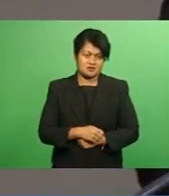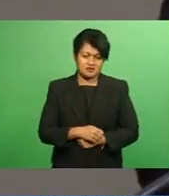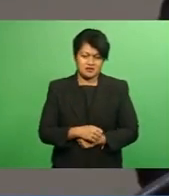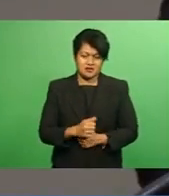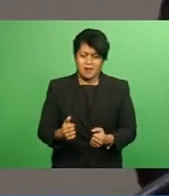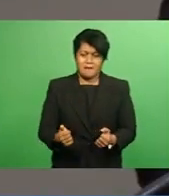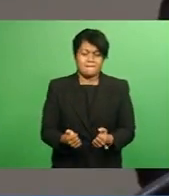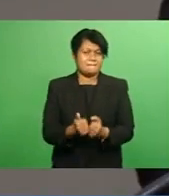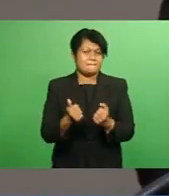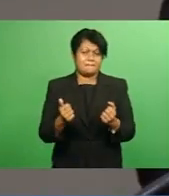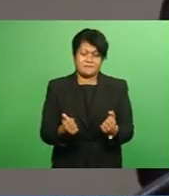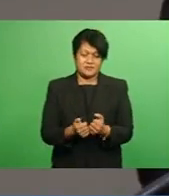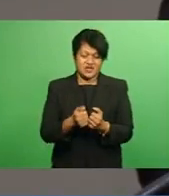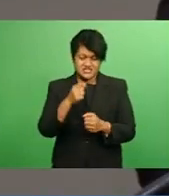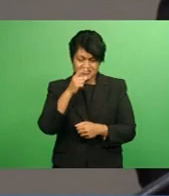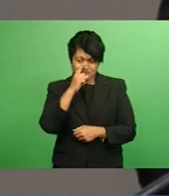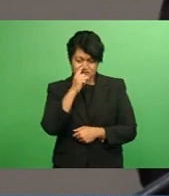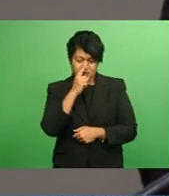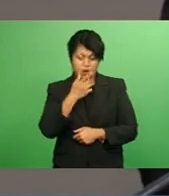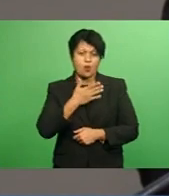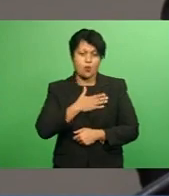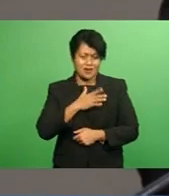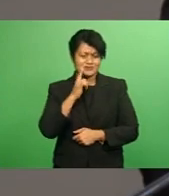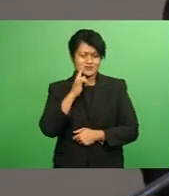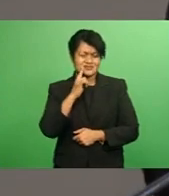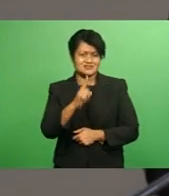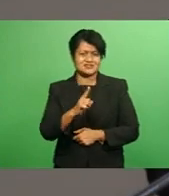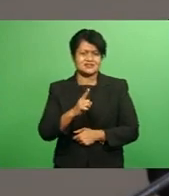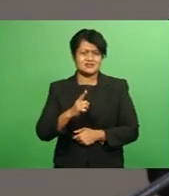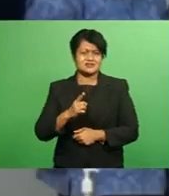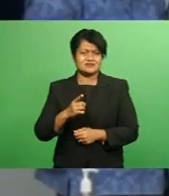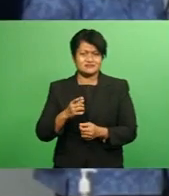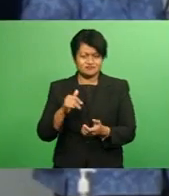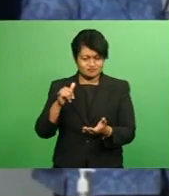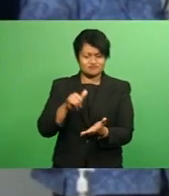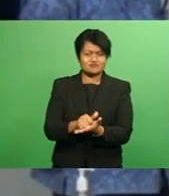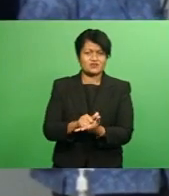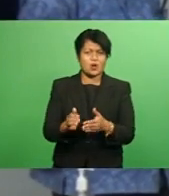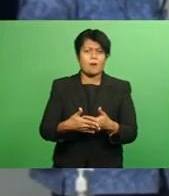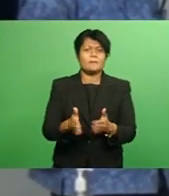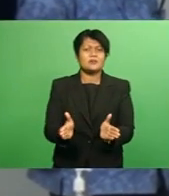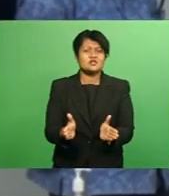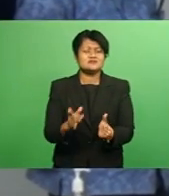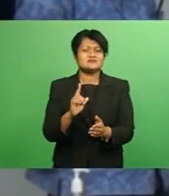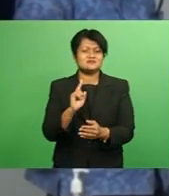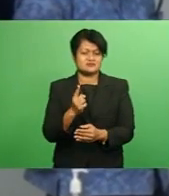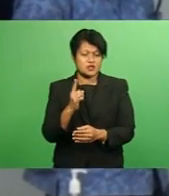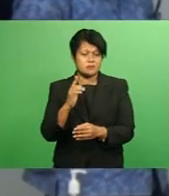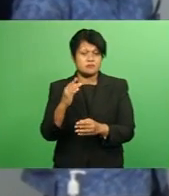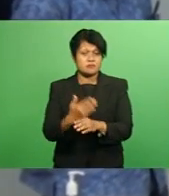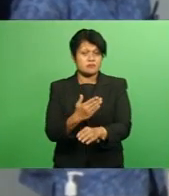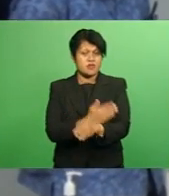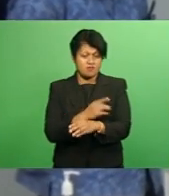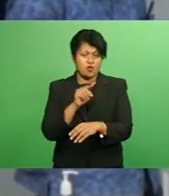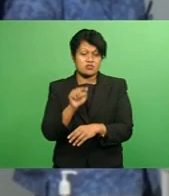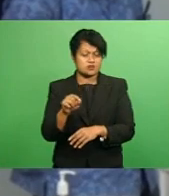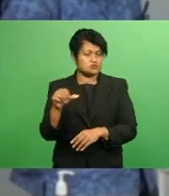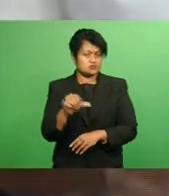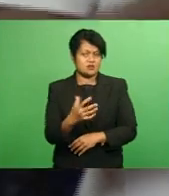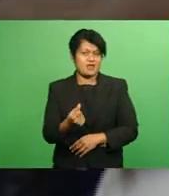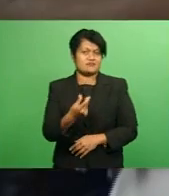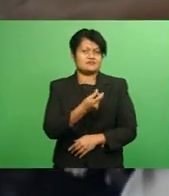those borders opened, but before that, we need to protect our people. More than 12,000 people have entered Fiji